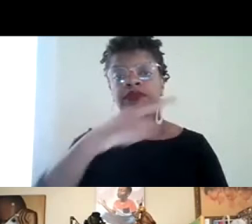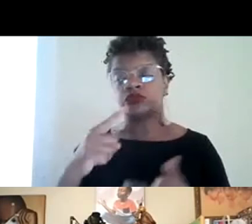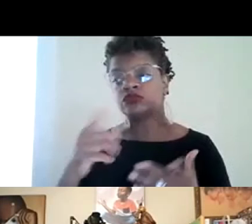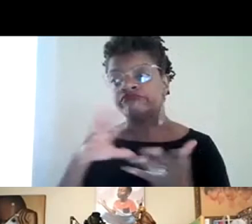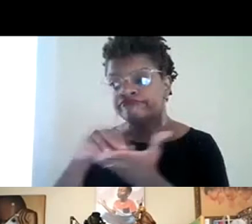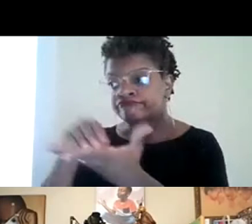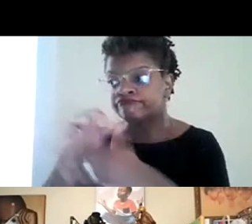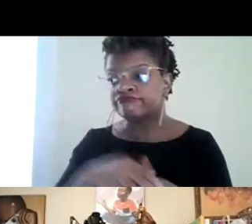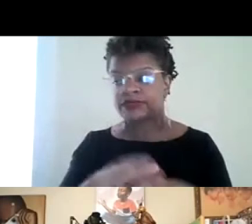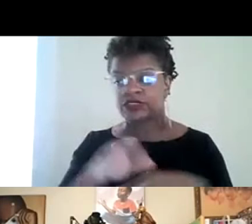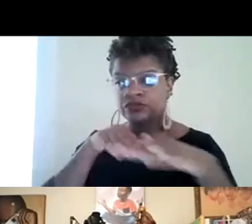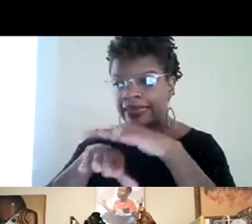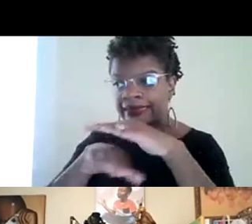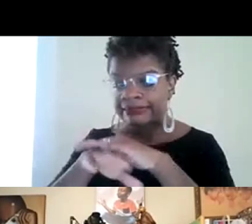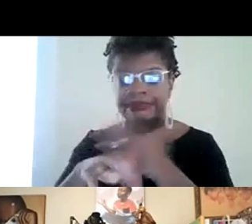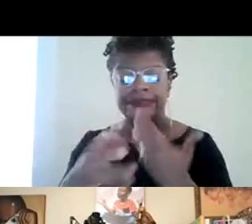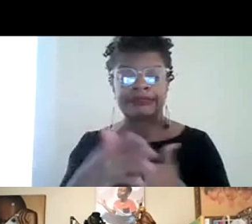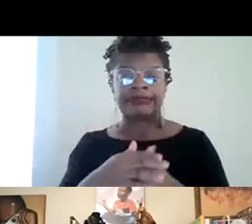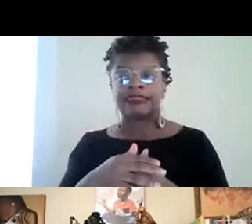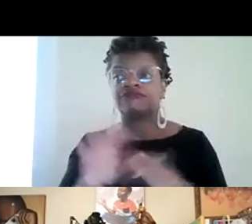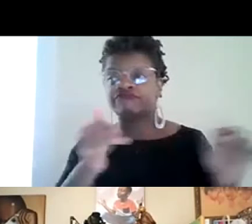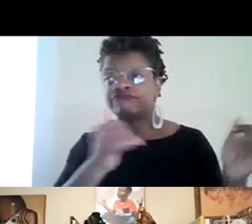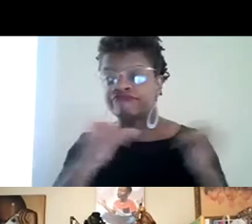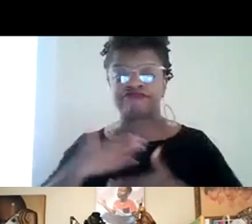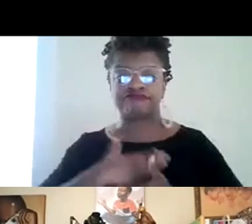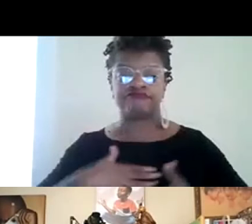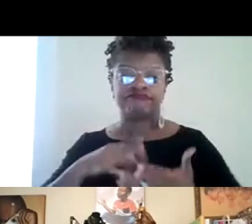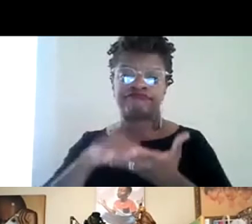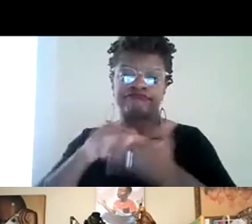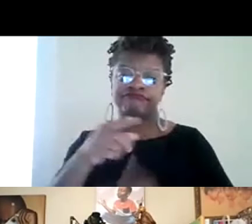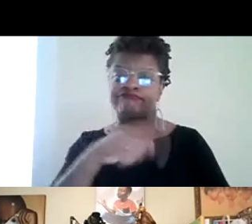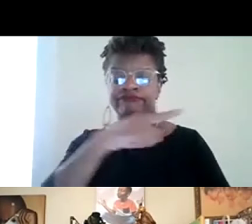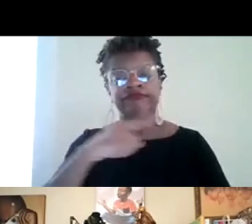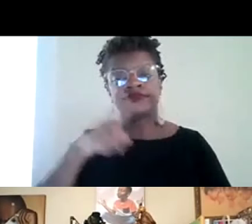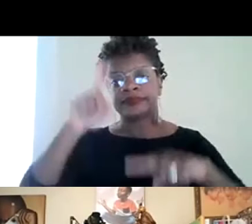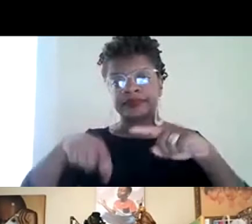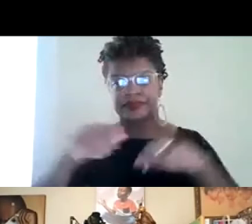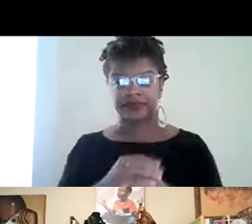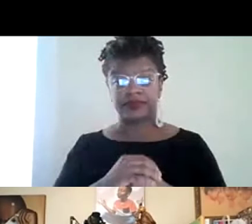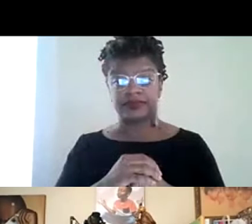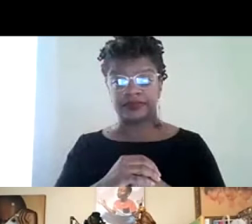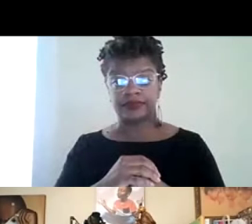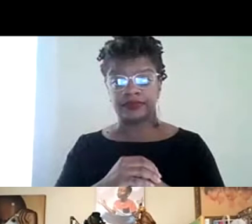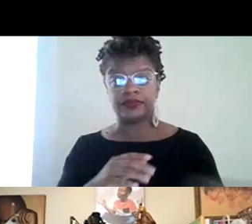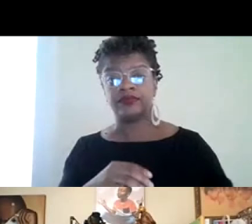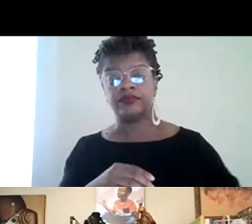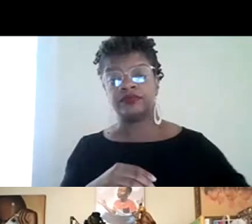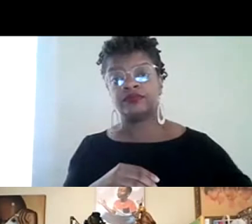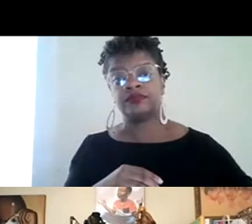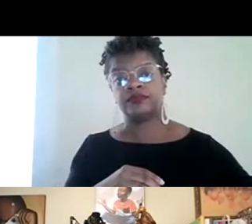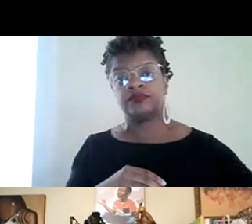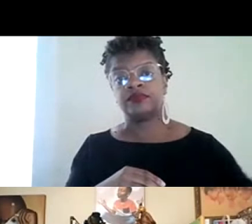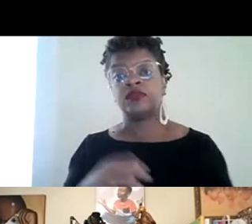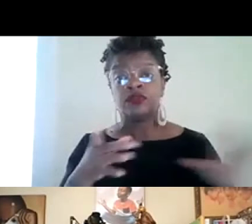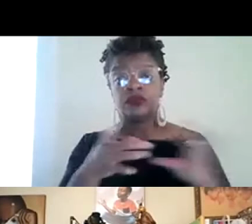access and to experience this notion of joyful learning. So the tenets involved in this